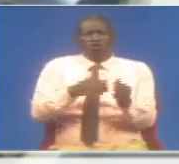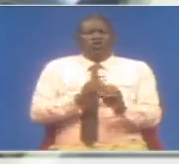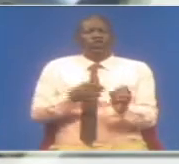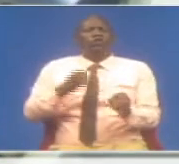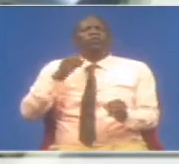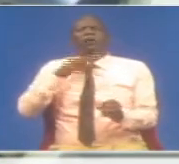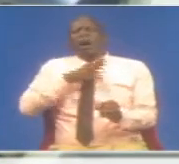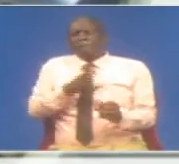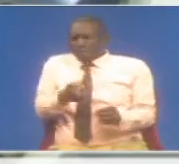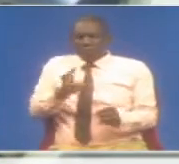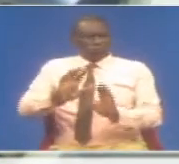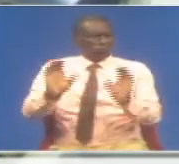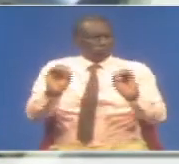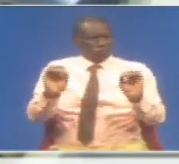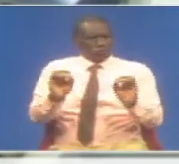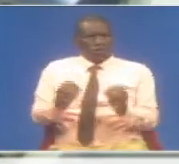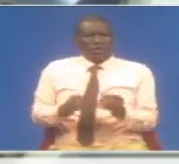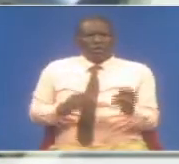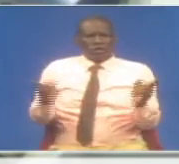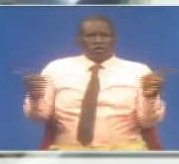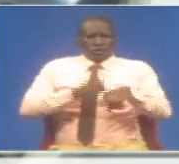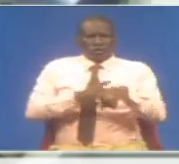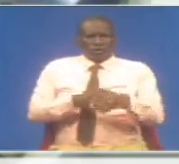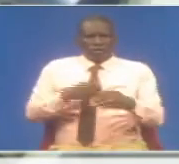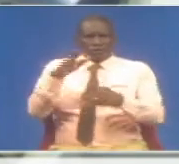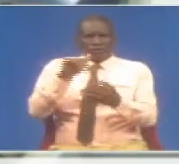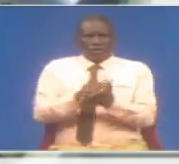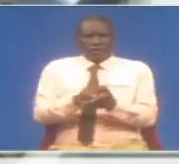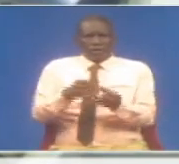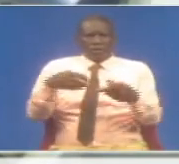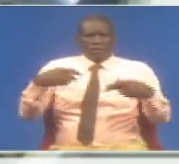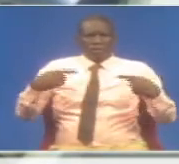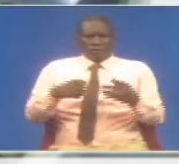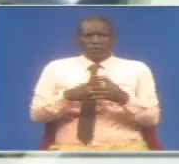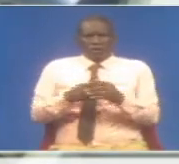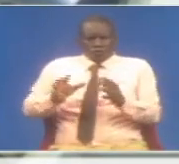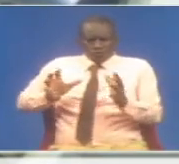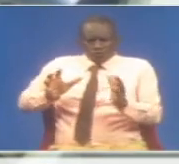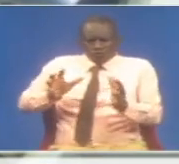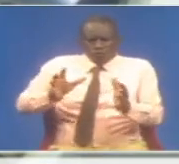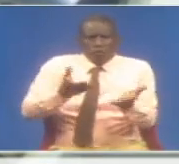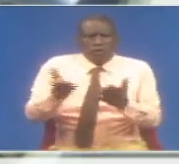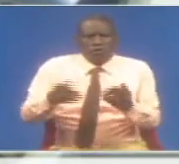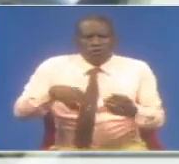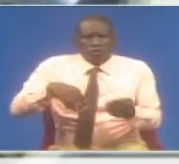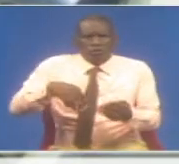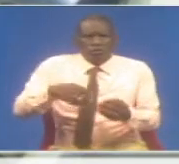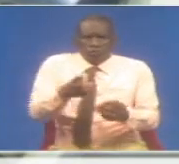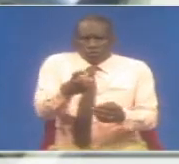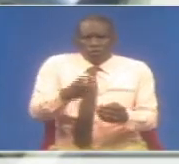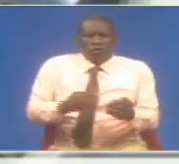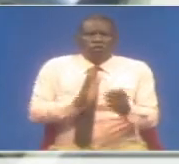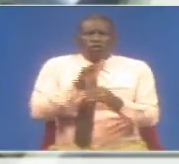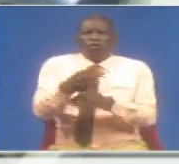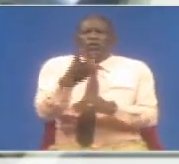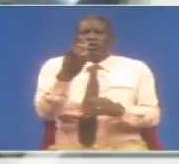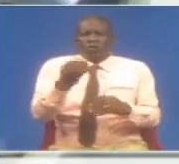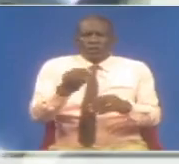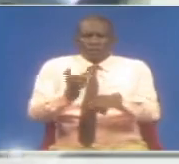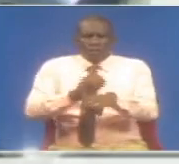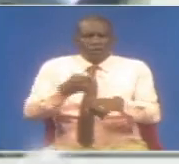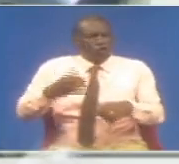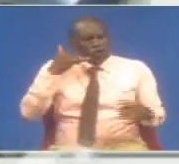heard. After a short while, however, a crowd starts milling where she was, and for more than 20 minutes, frantic calls were